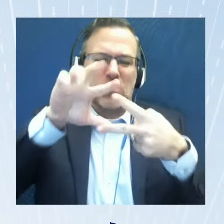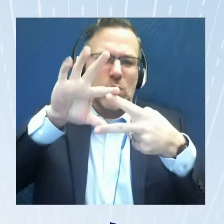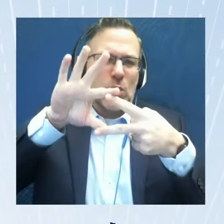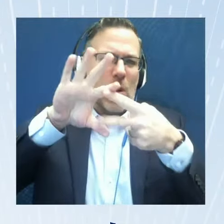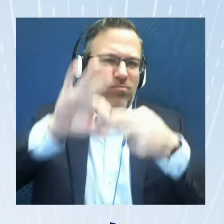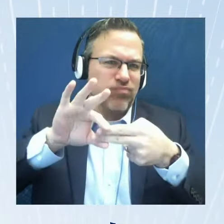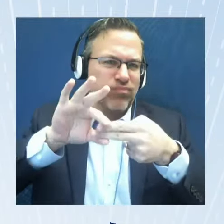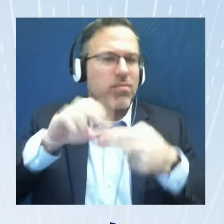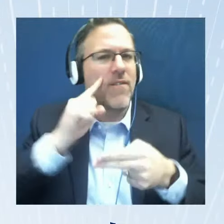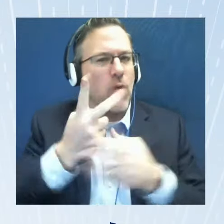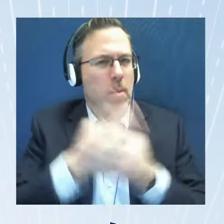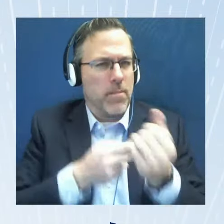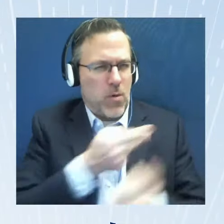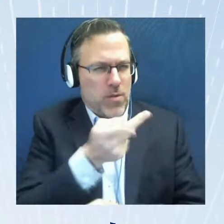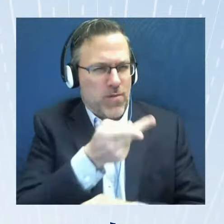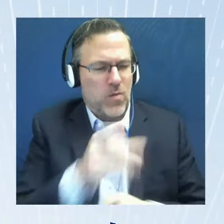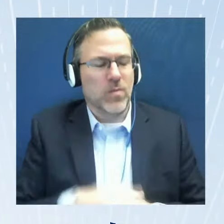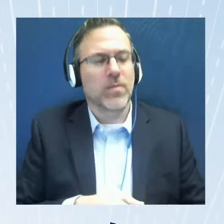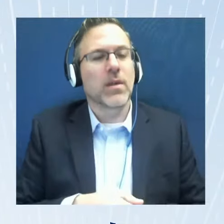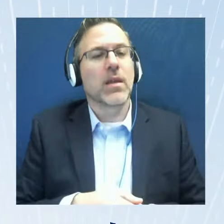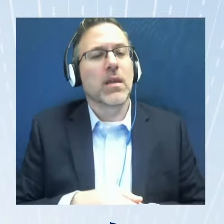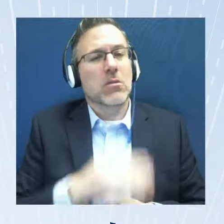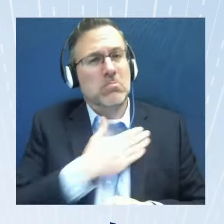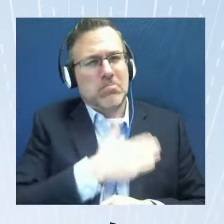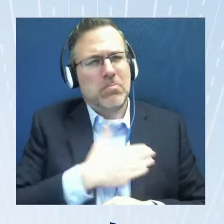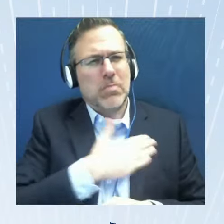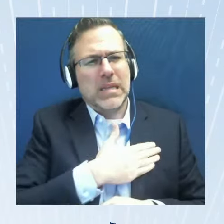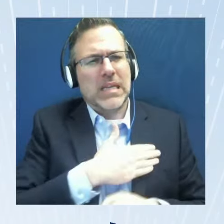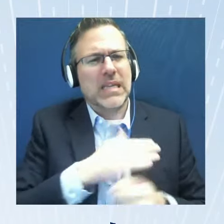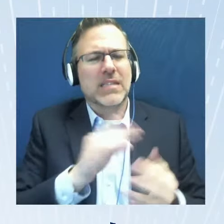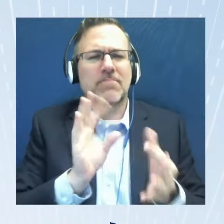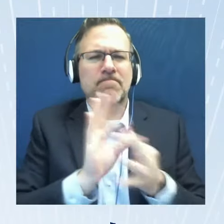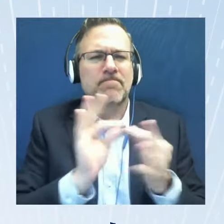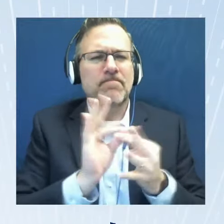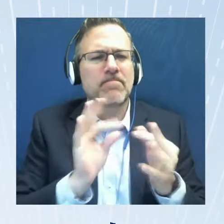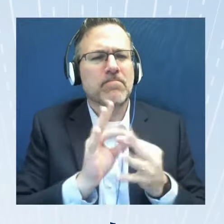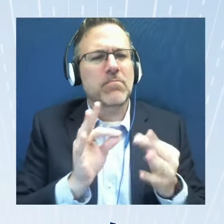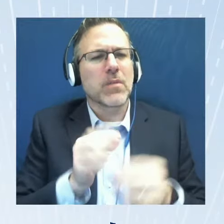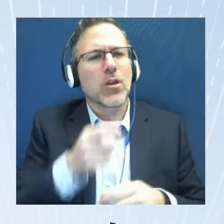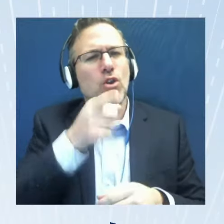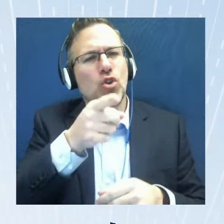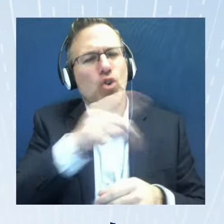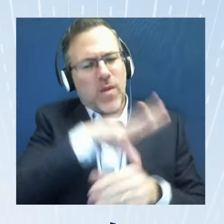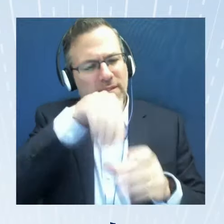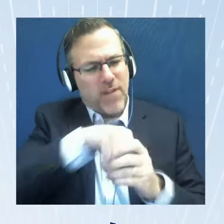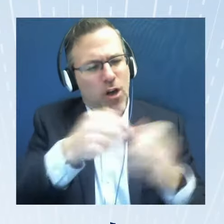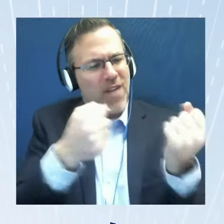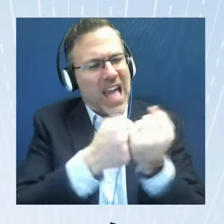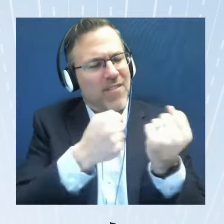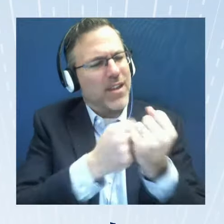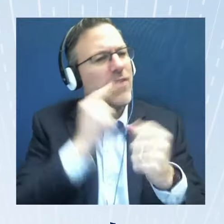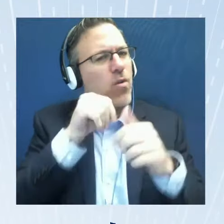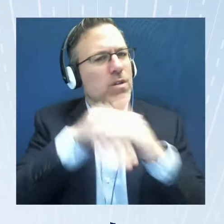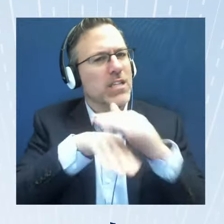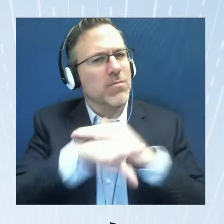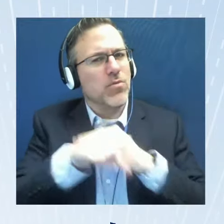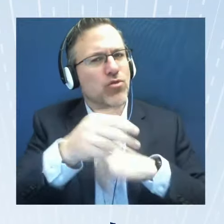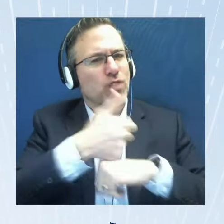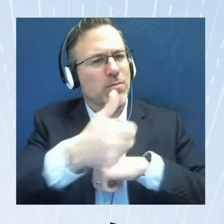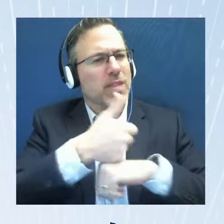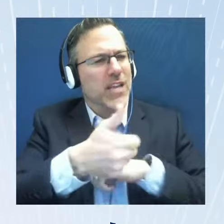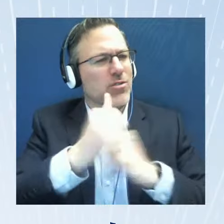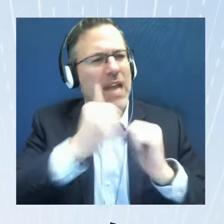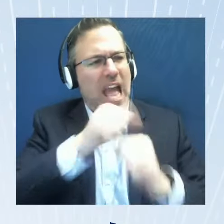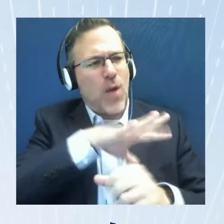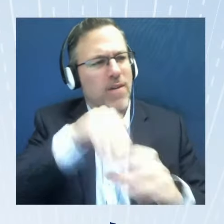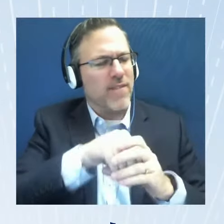of you, if you could talk about what inspired you to become an advocate for accessible transportation.